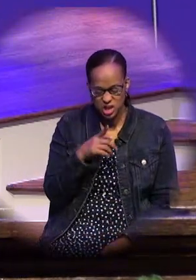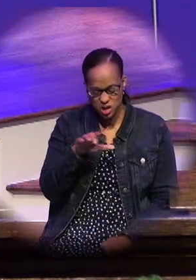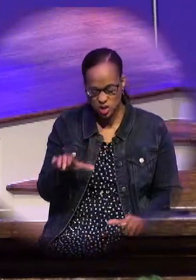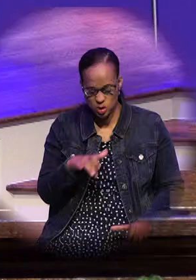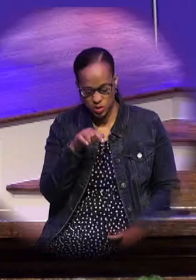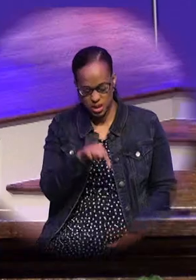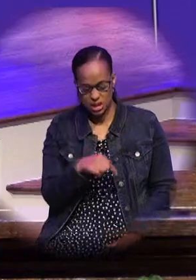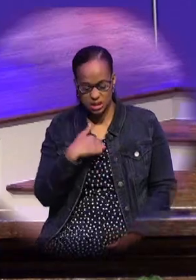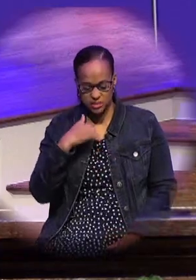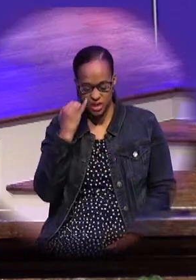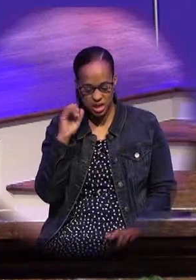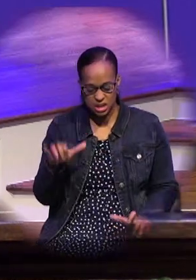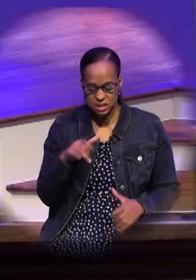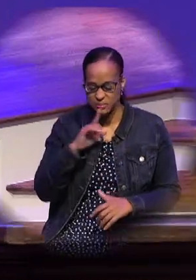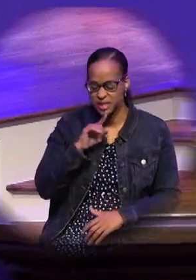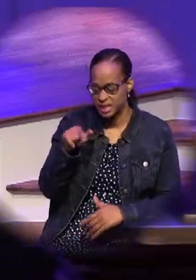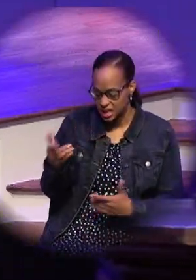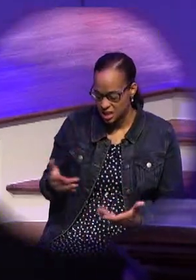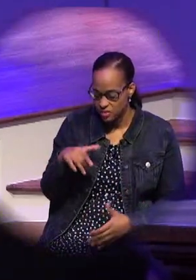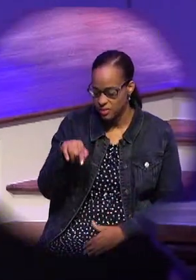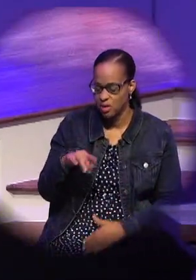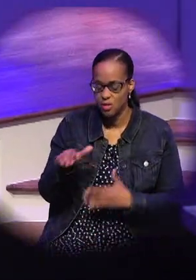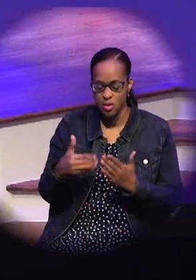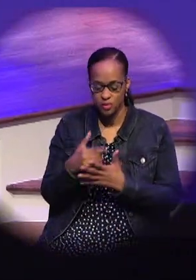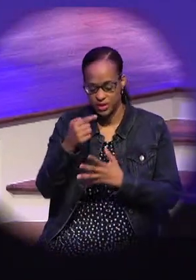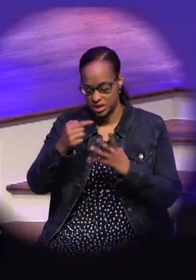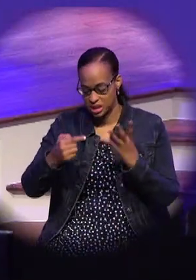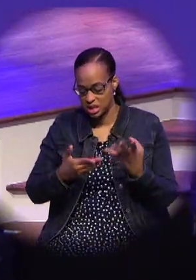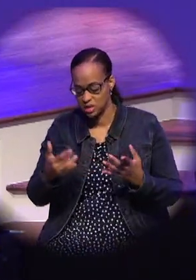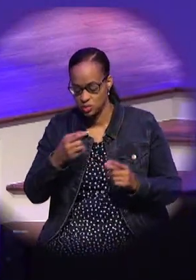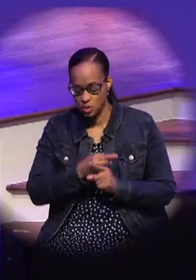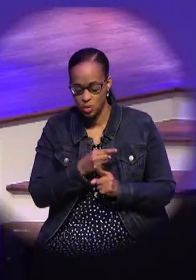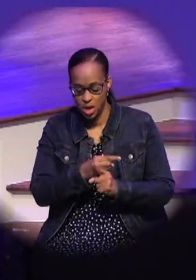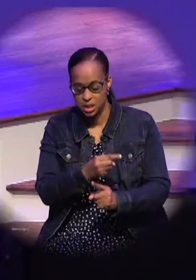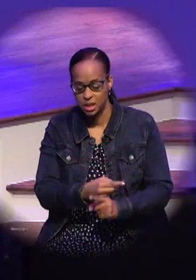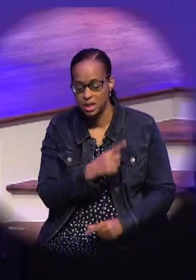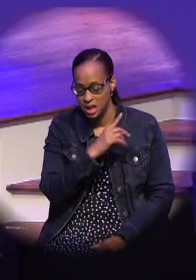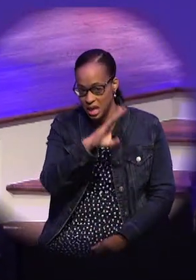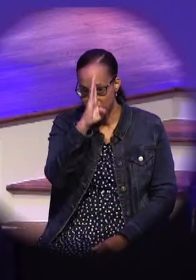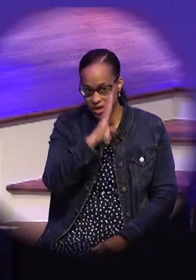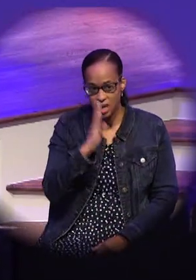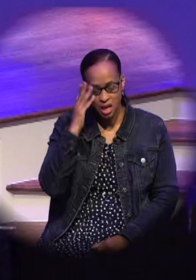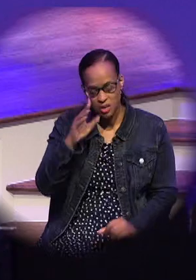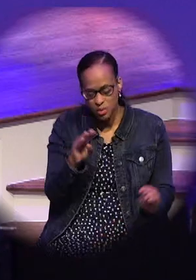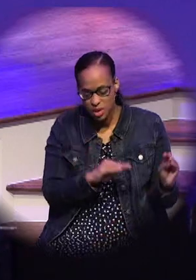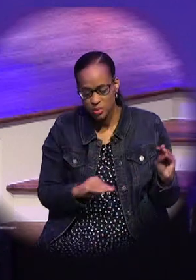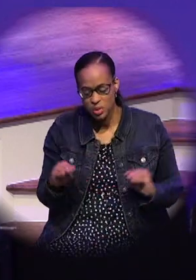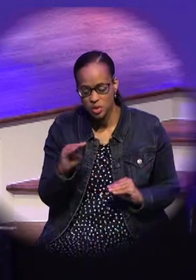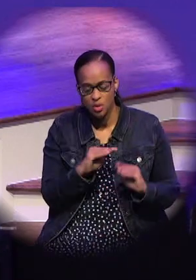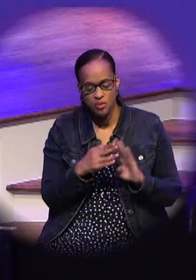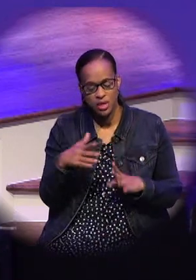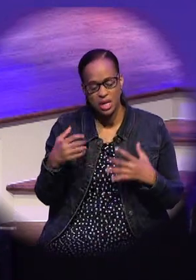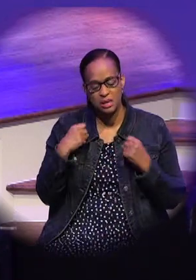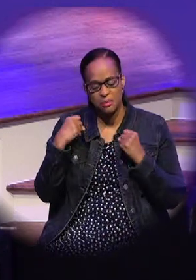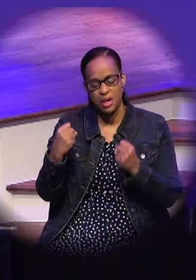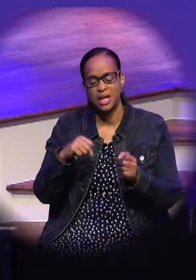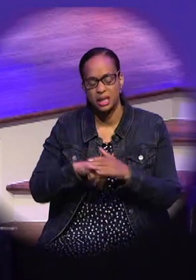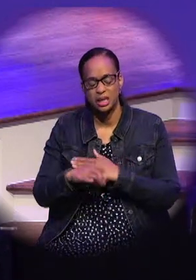I could just be here, if I could just get all of these things right, then God will move mighty in my